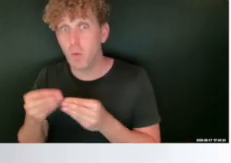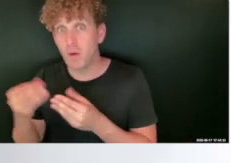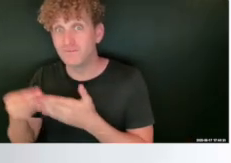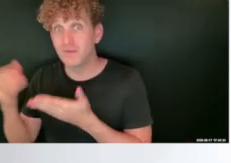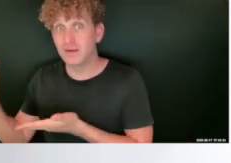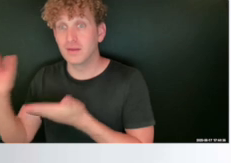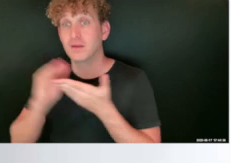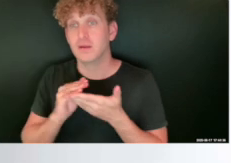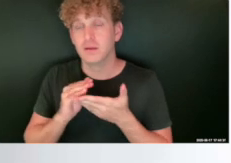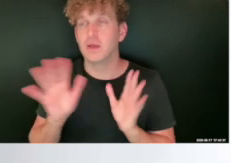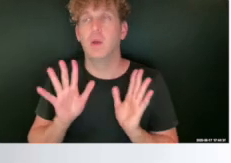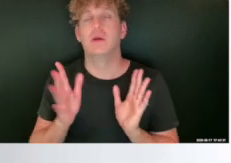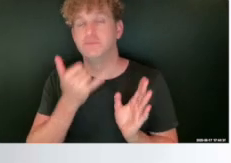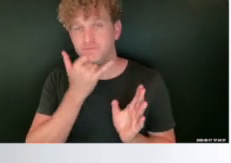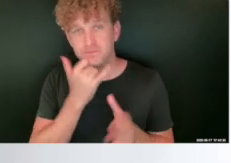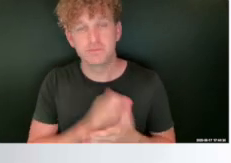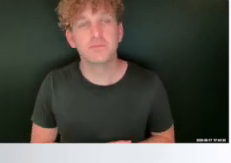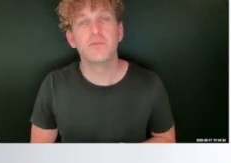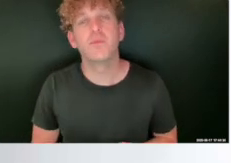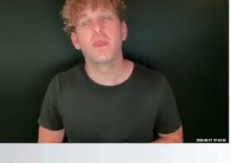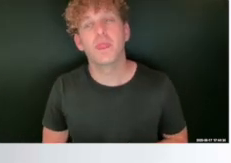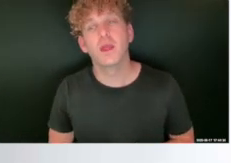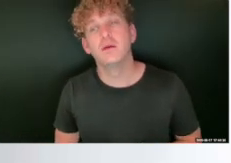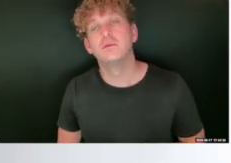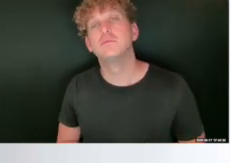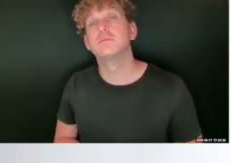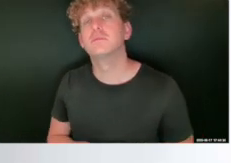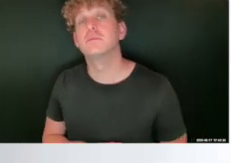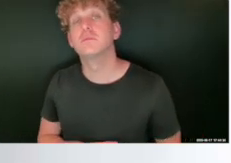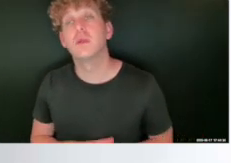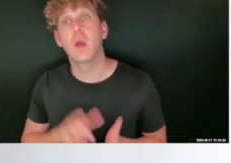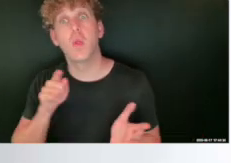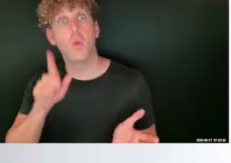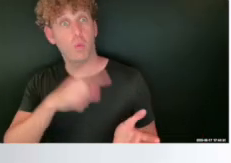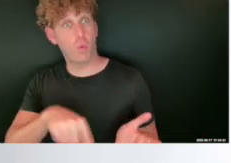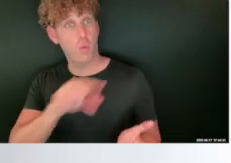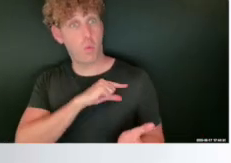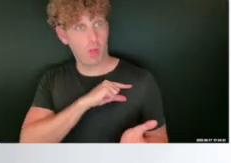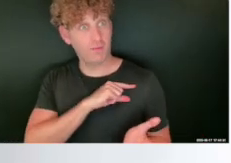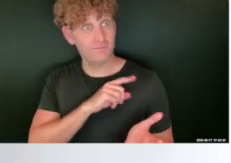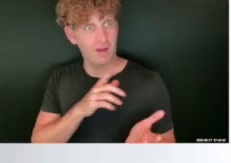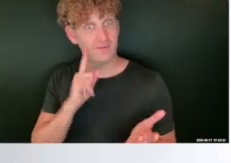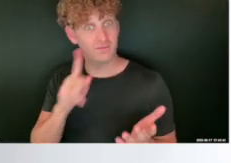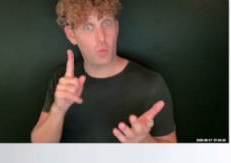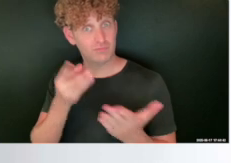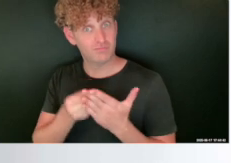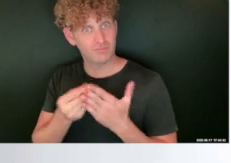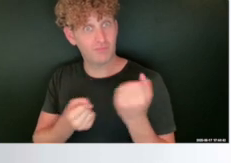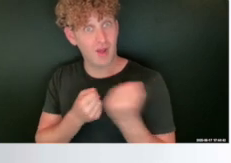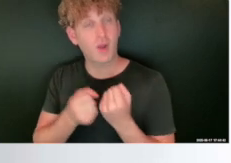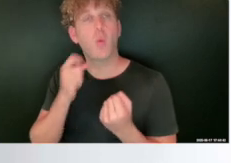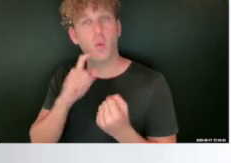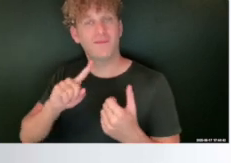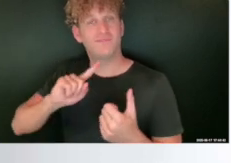transportation options while strengthening community involvement and local capacity. Notably, 2 of these